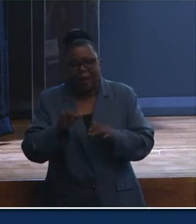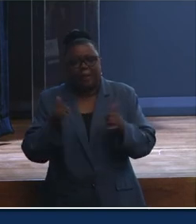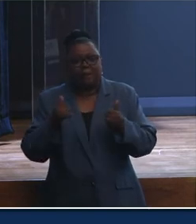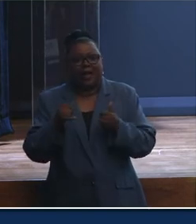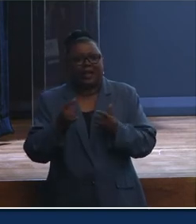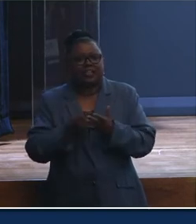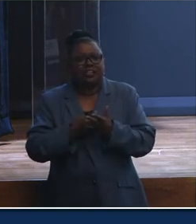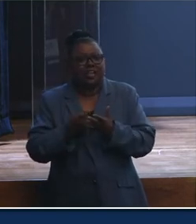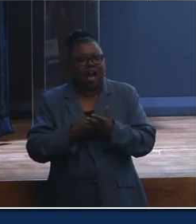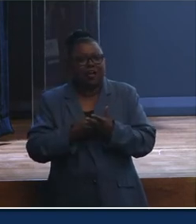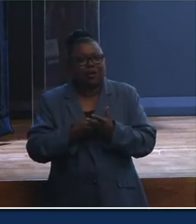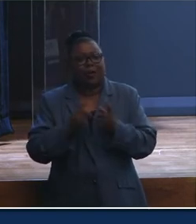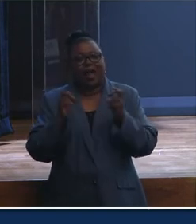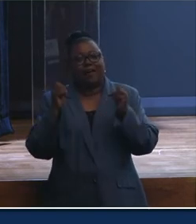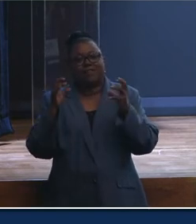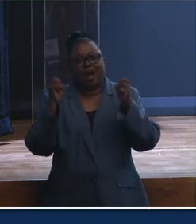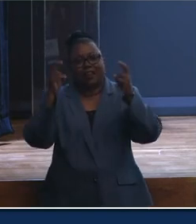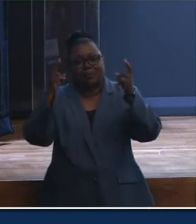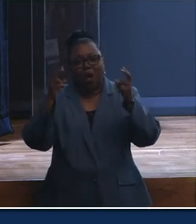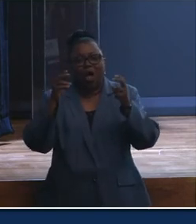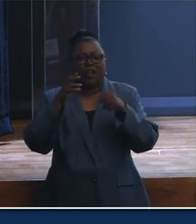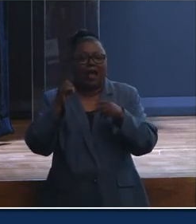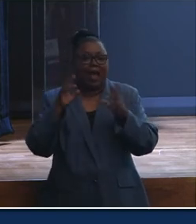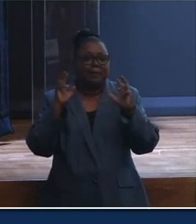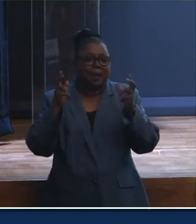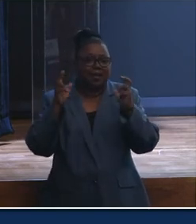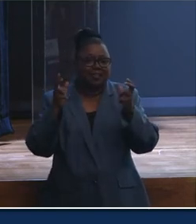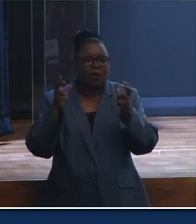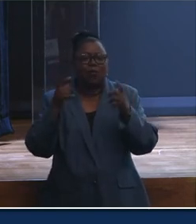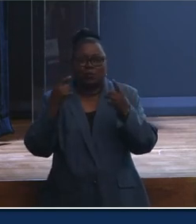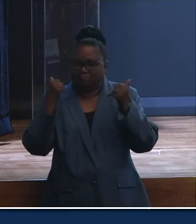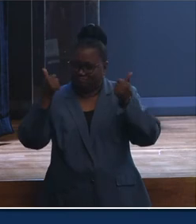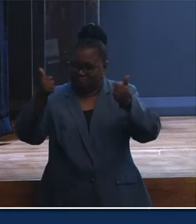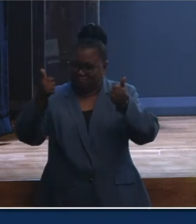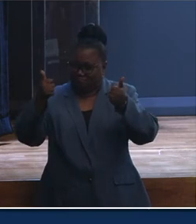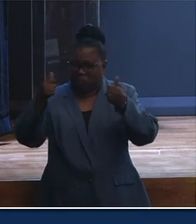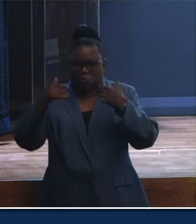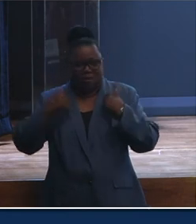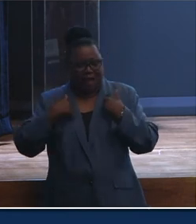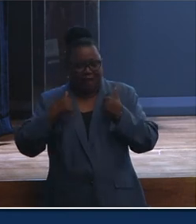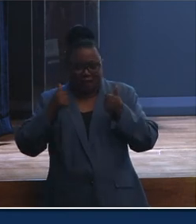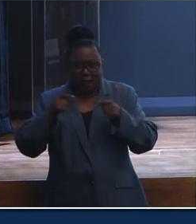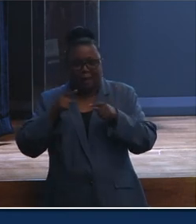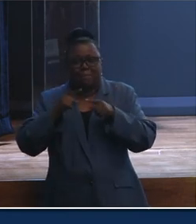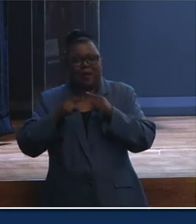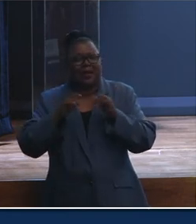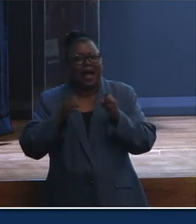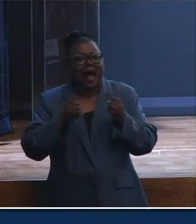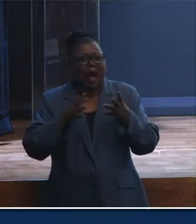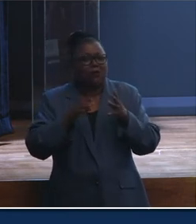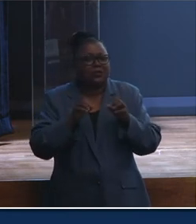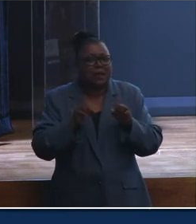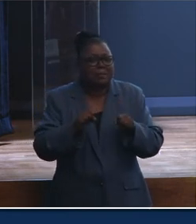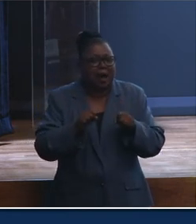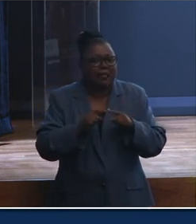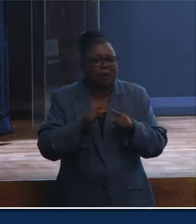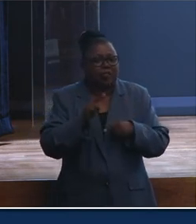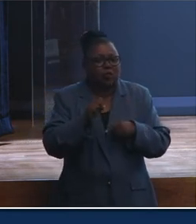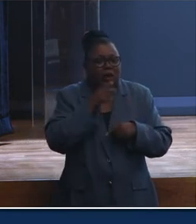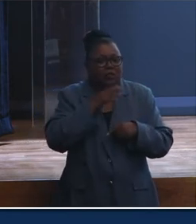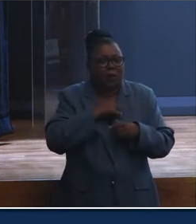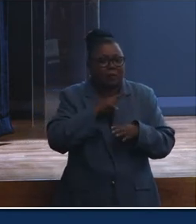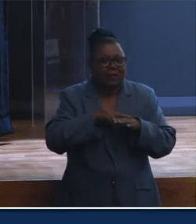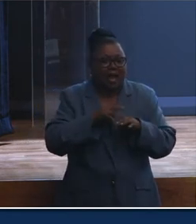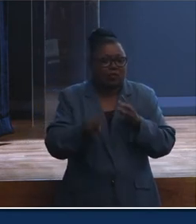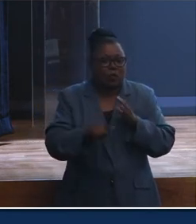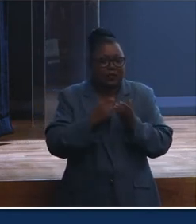playing soccer and volleyball and basketball. We've nailed it. Mm-hmm. We've absolutely nailed it. But how is it possible that the U.S. women's